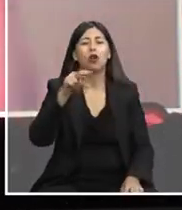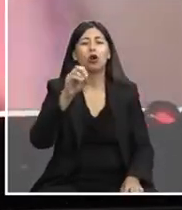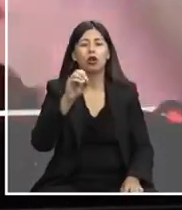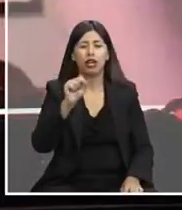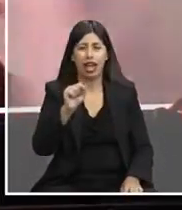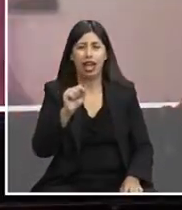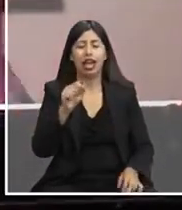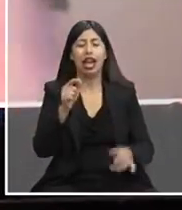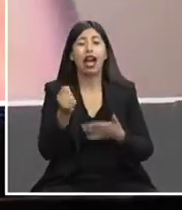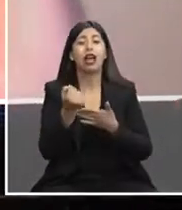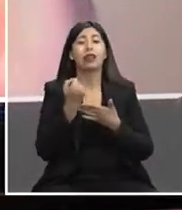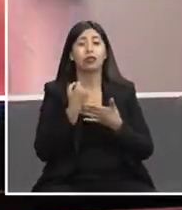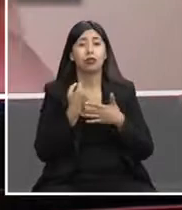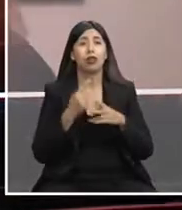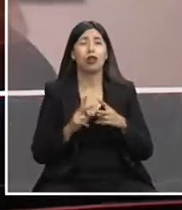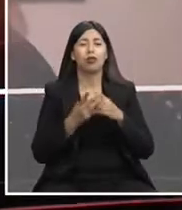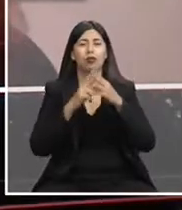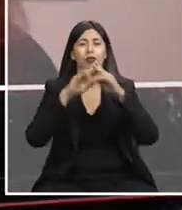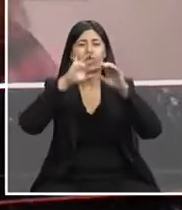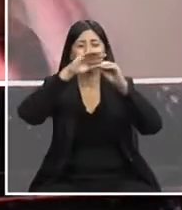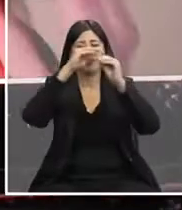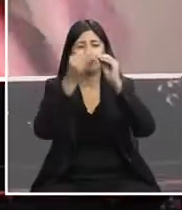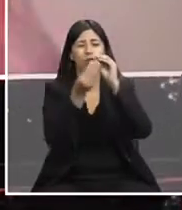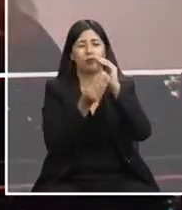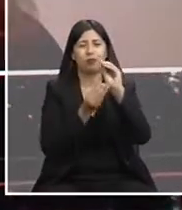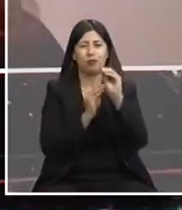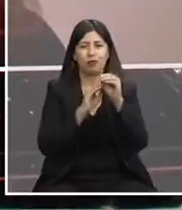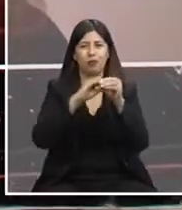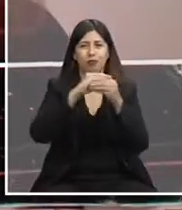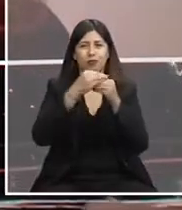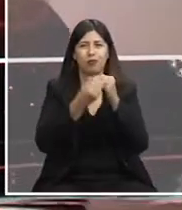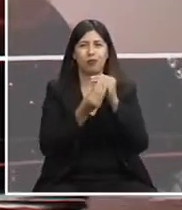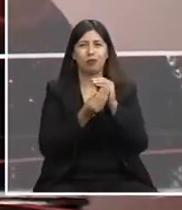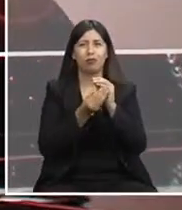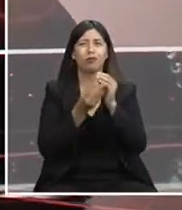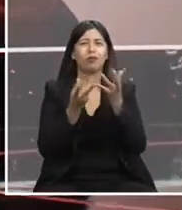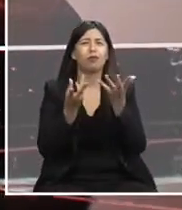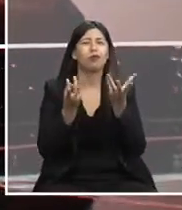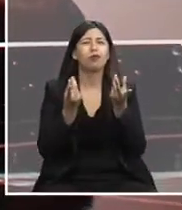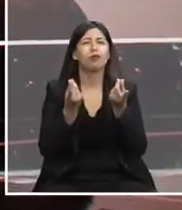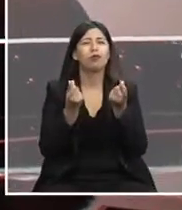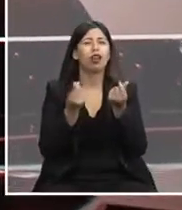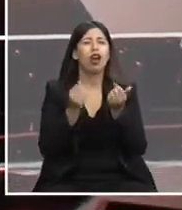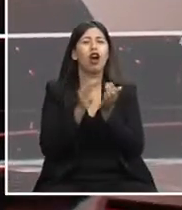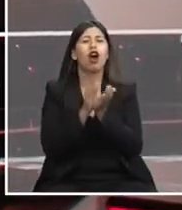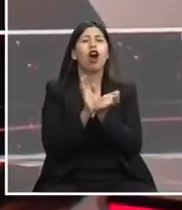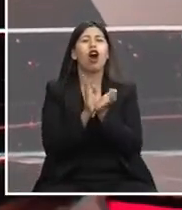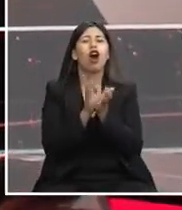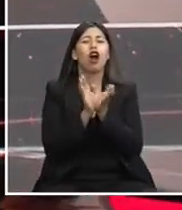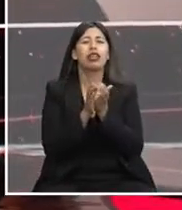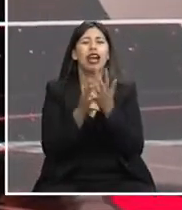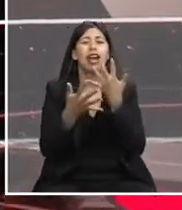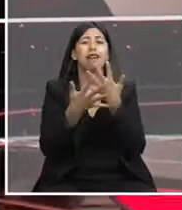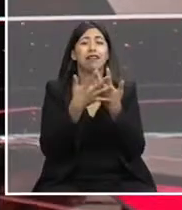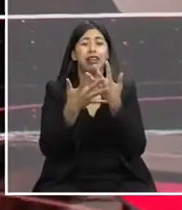intricate sort of almost glass shells that they use to protect themselves, And a lot of that silicon comes from rivers. I'm also